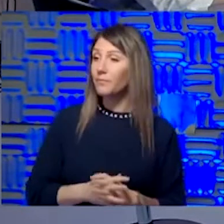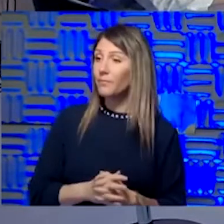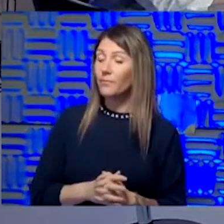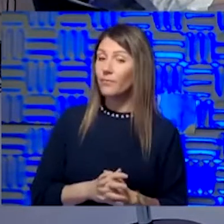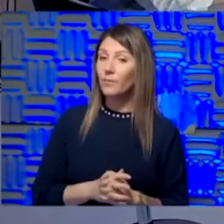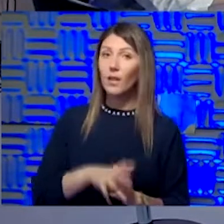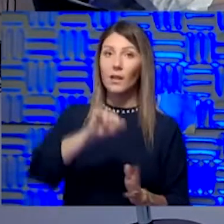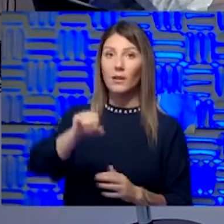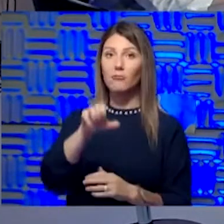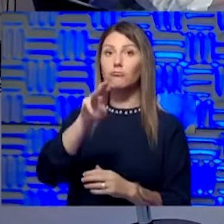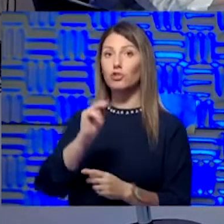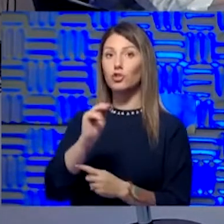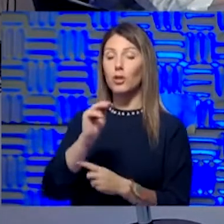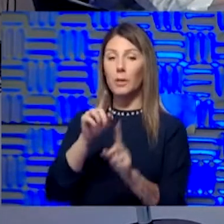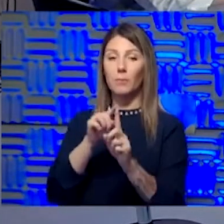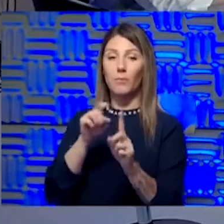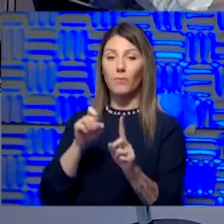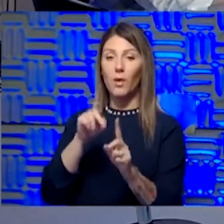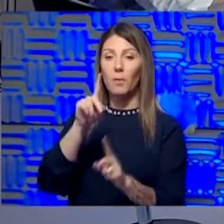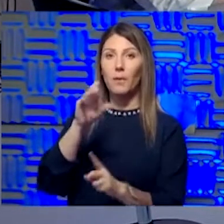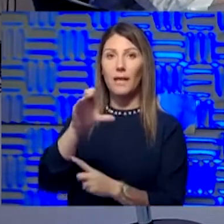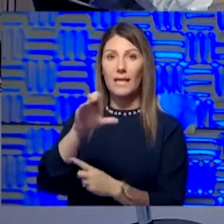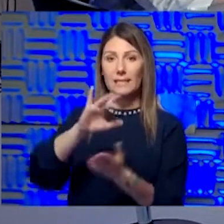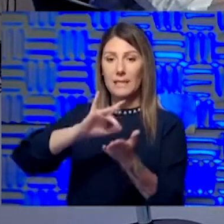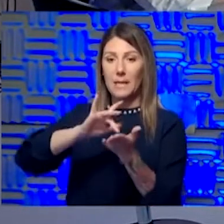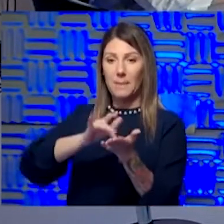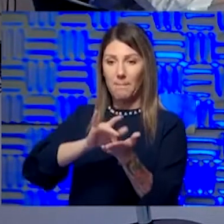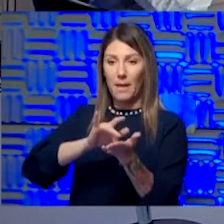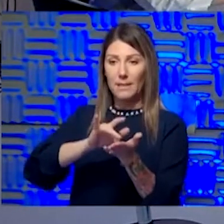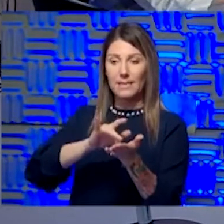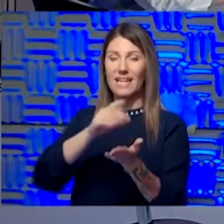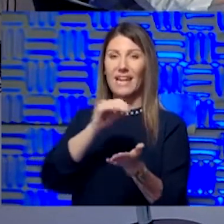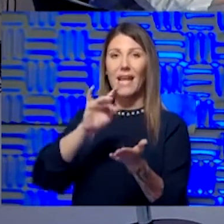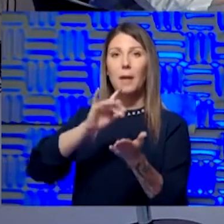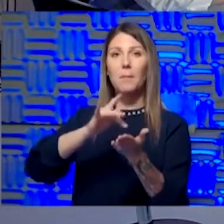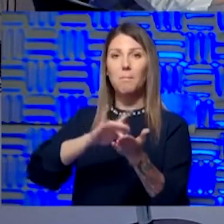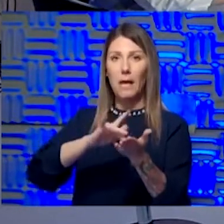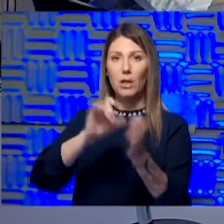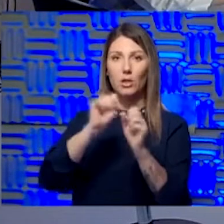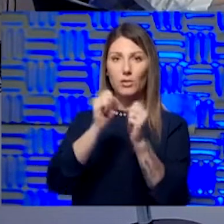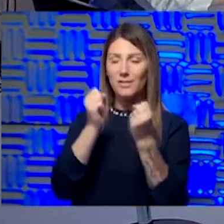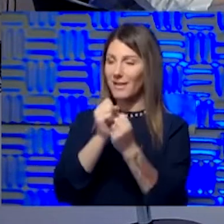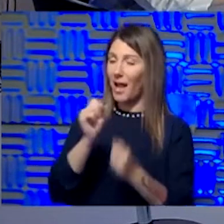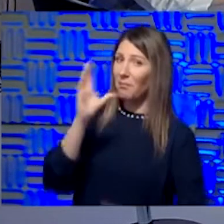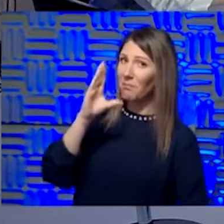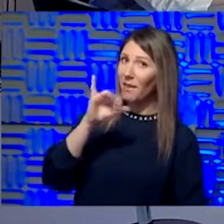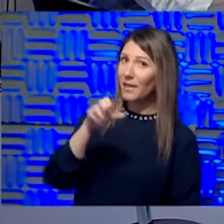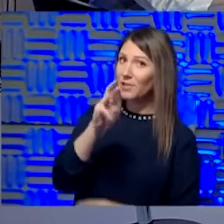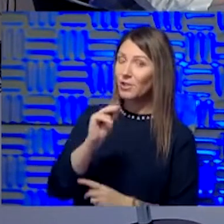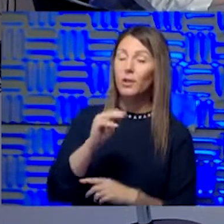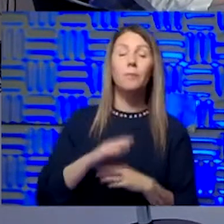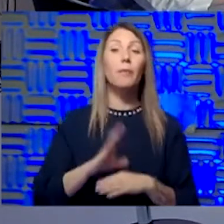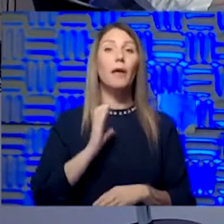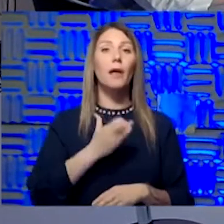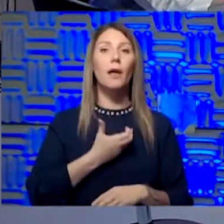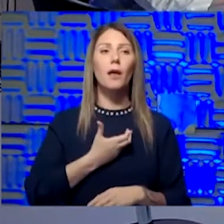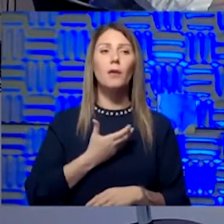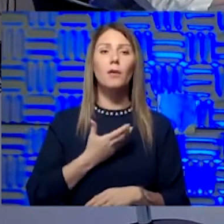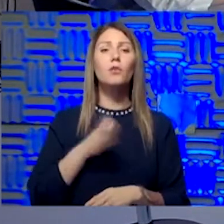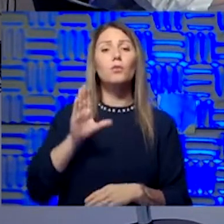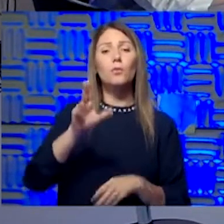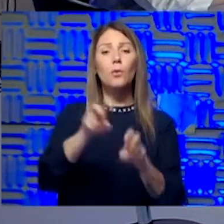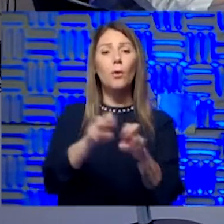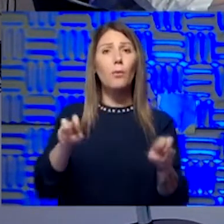This is Jim Brabish from Kansas City Medicine, Kansas City Medical Society. Hi, Jim. Our panel, do you